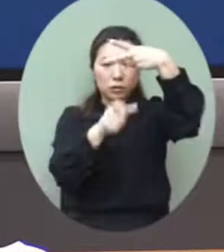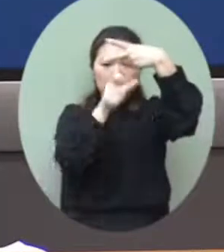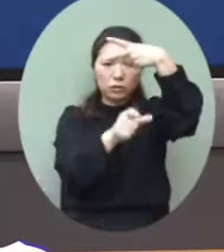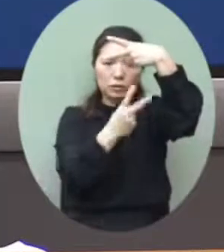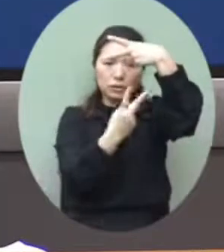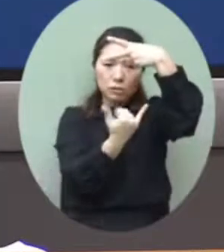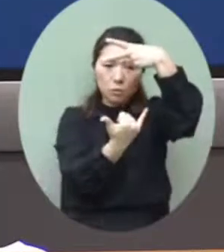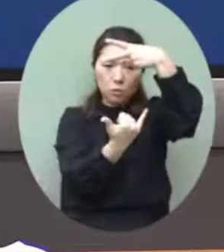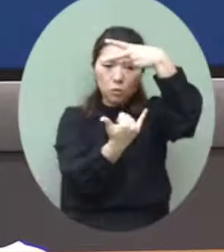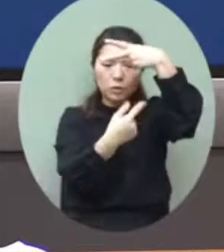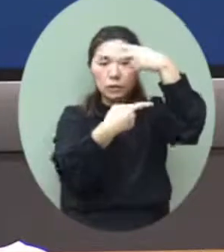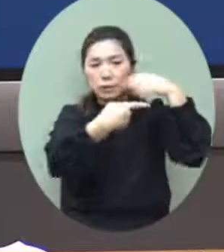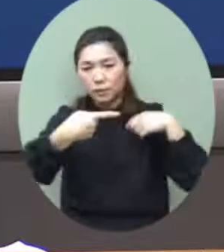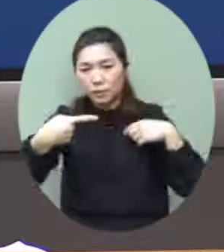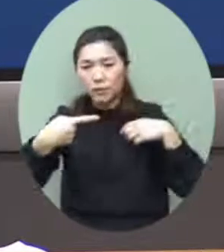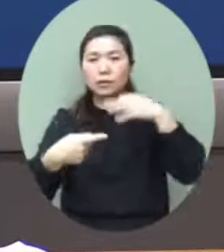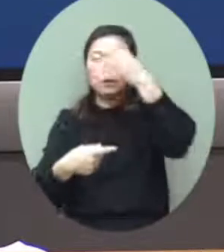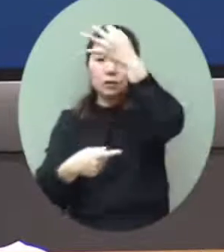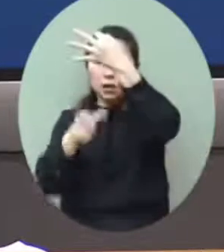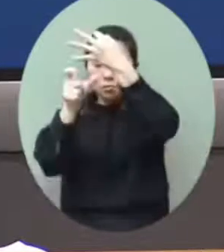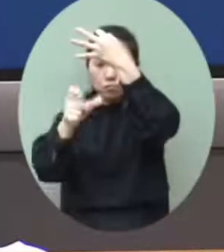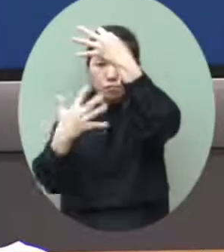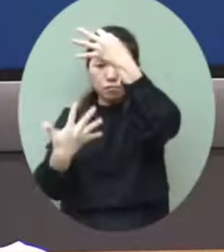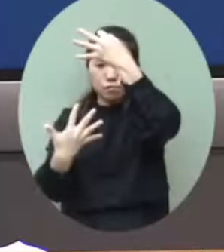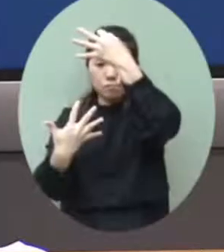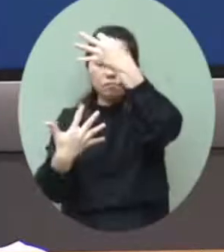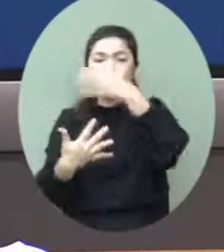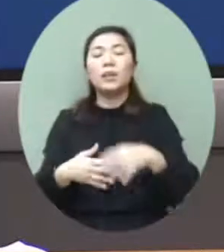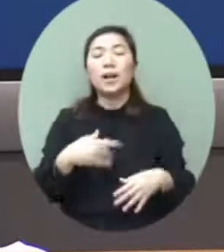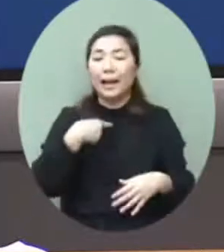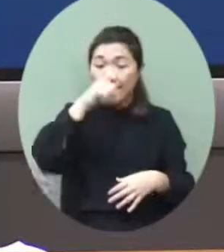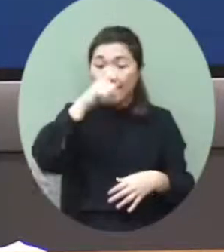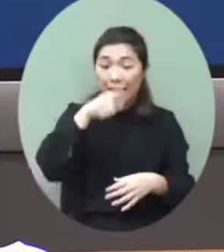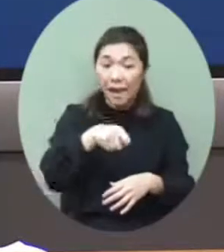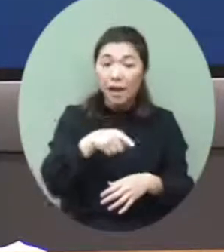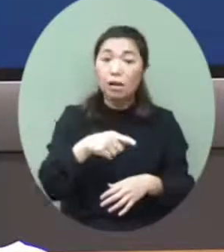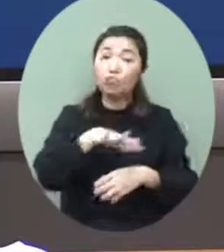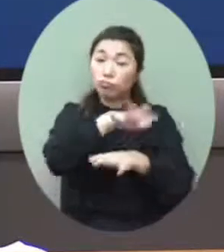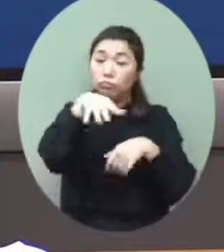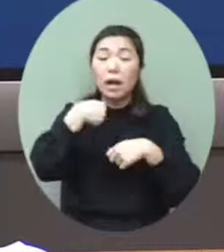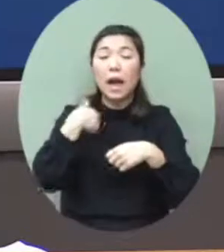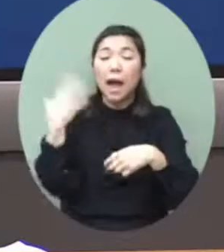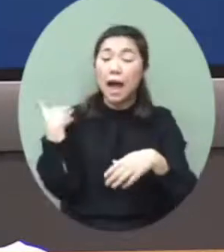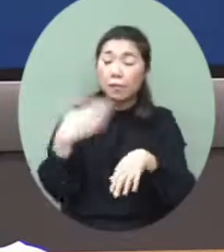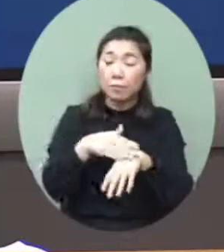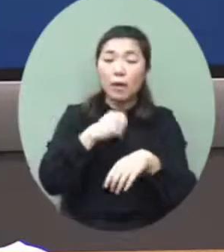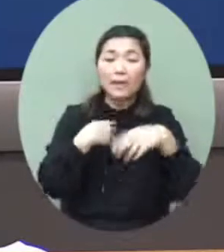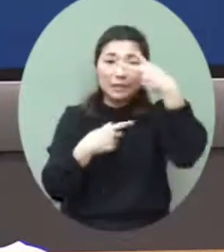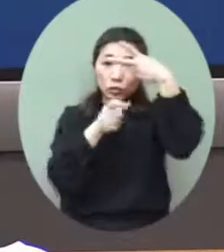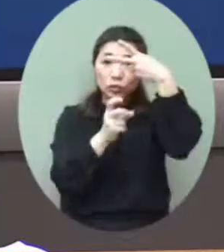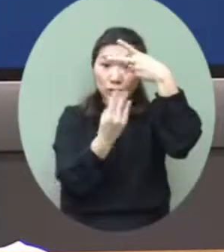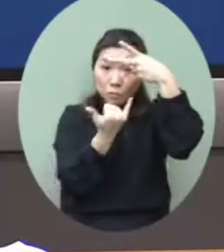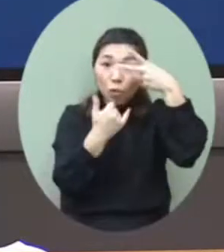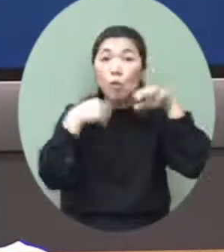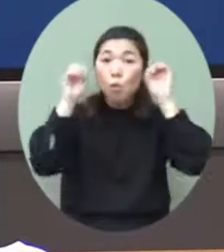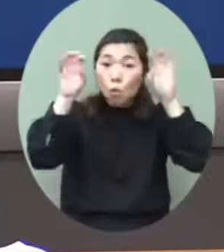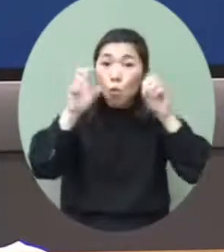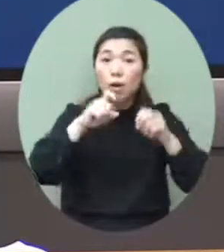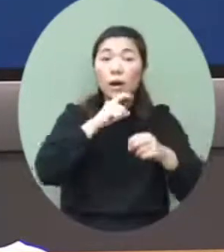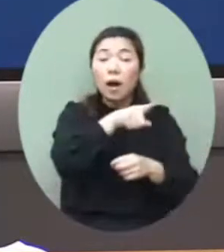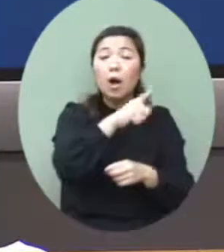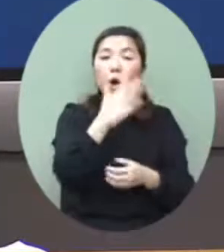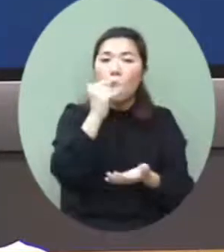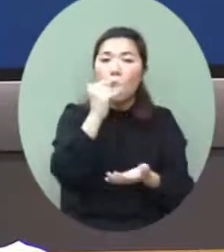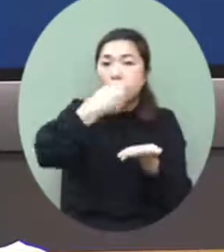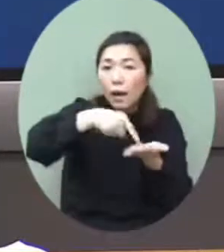before the launch of the scheme that covered the period between the 26th of February and the 3rd